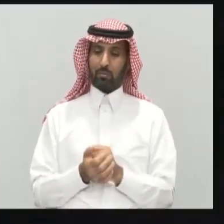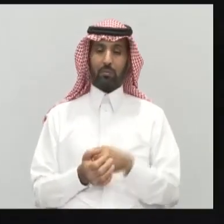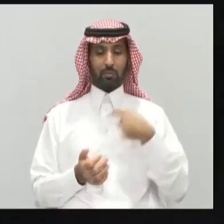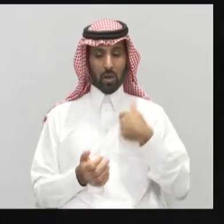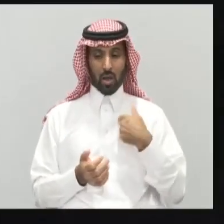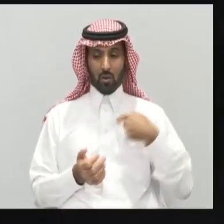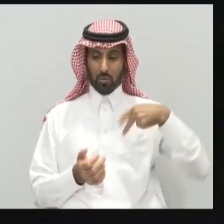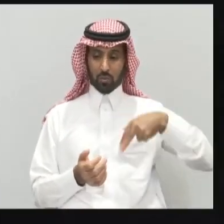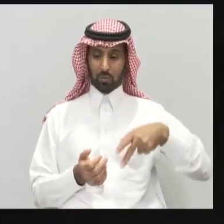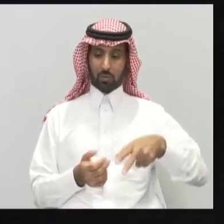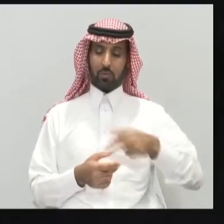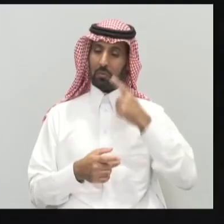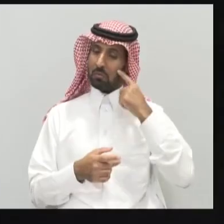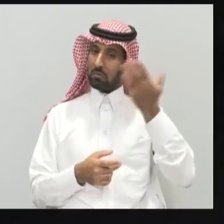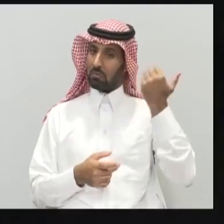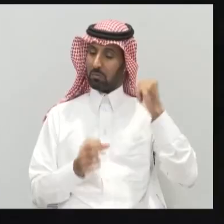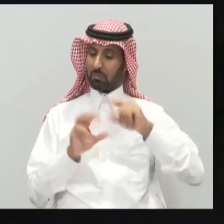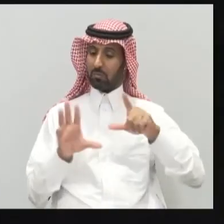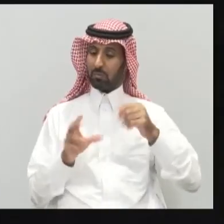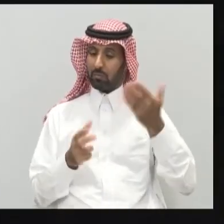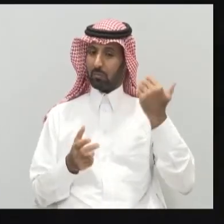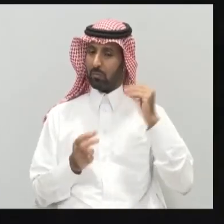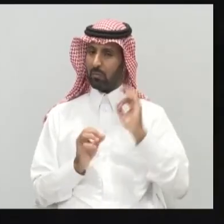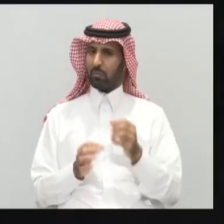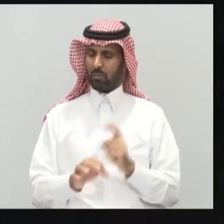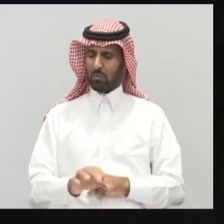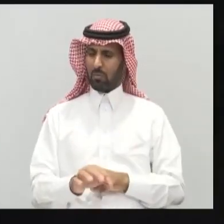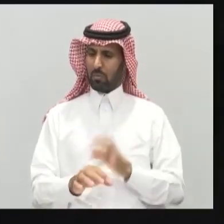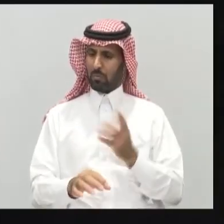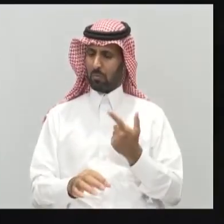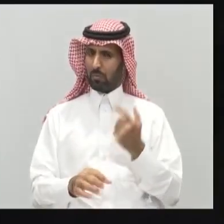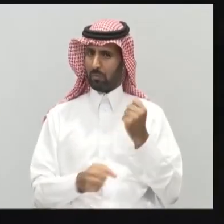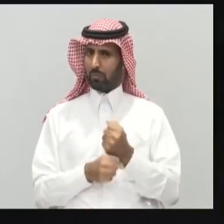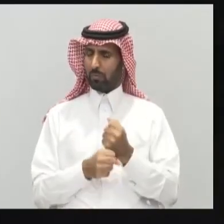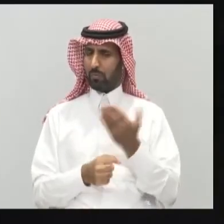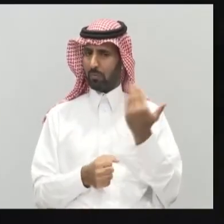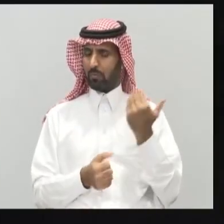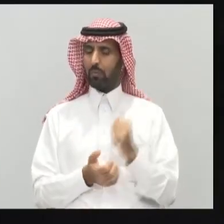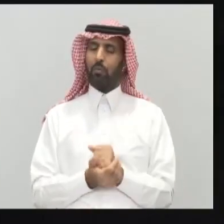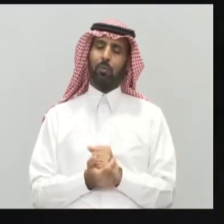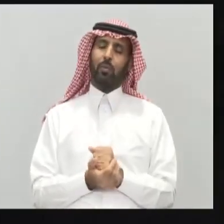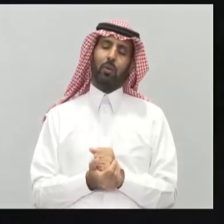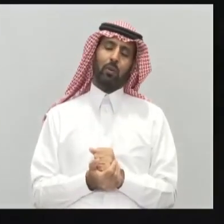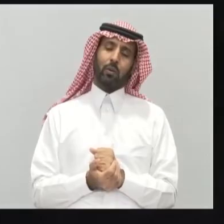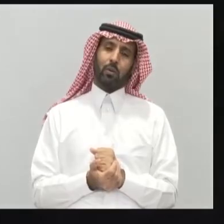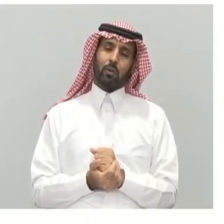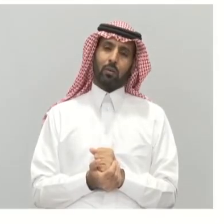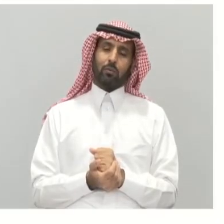went shopping last weekend. So you should explain, what did you do last weekend,